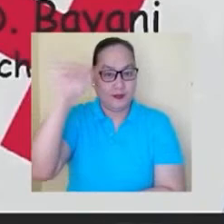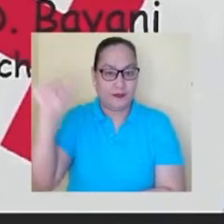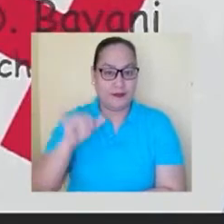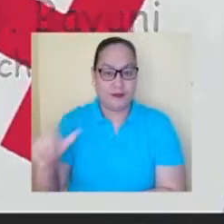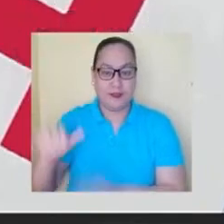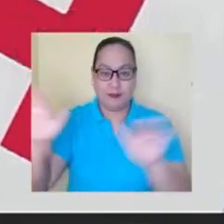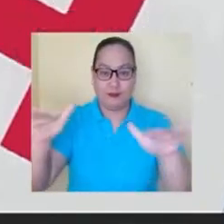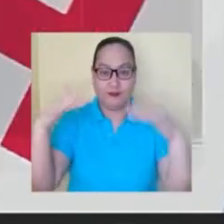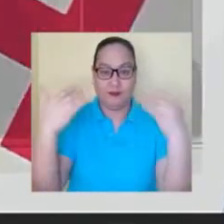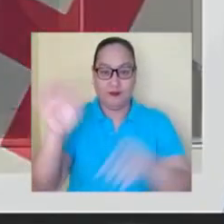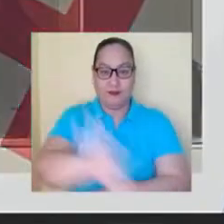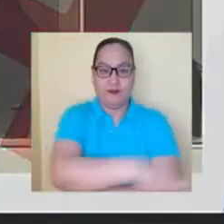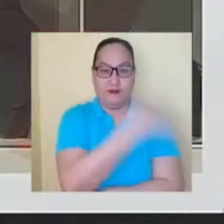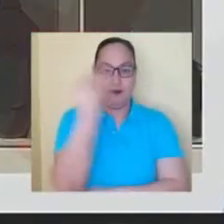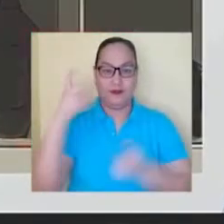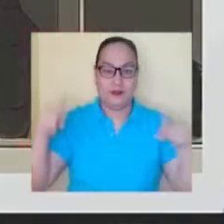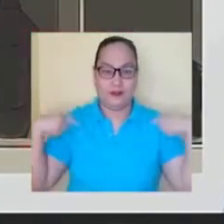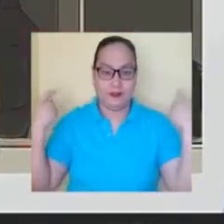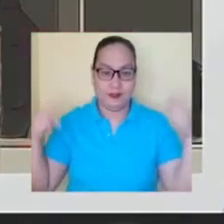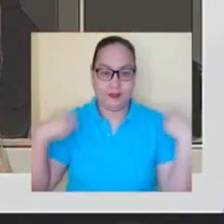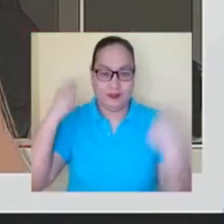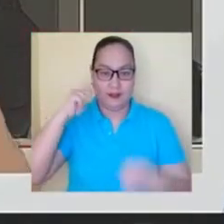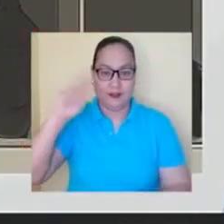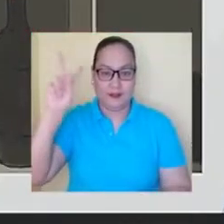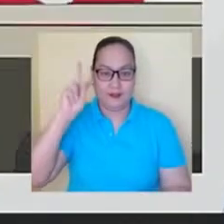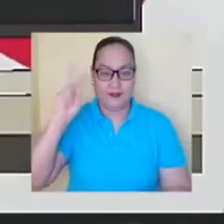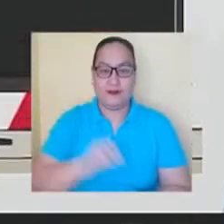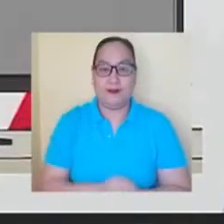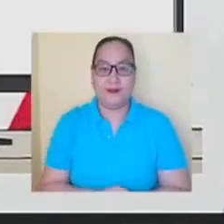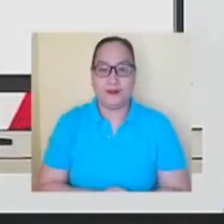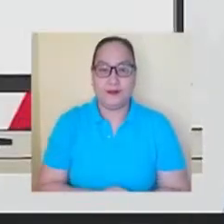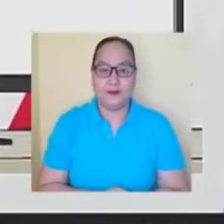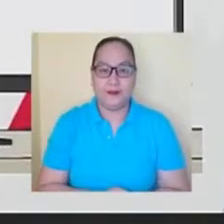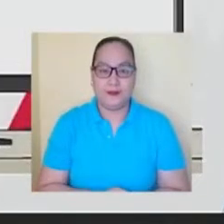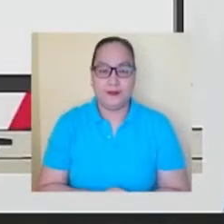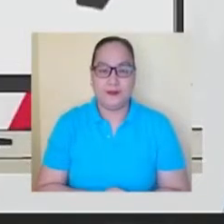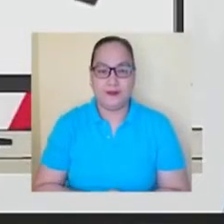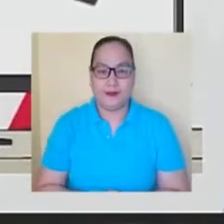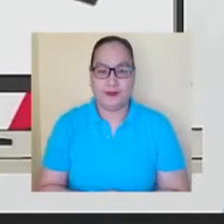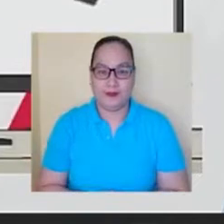and you are watching FerNanDino Teens TV.